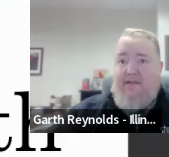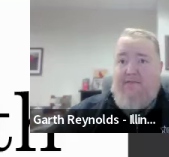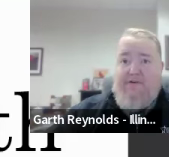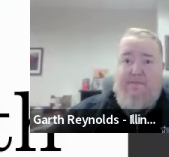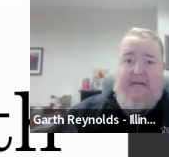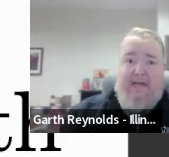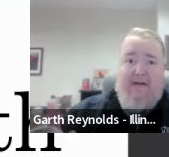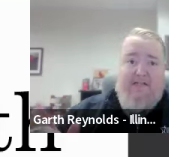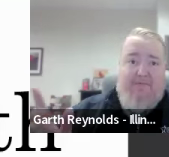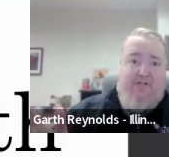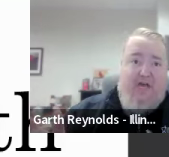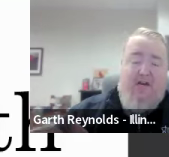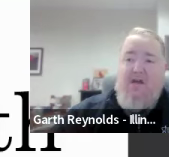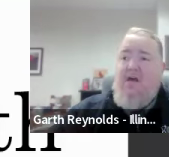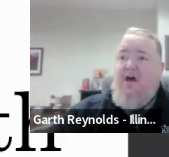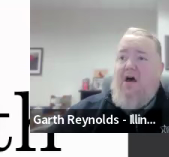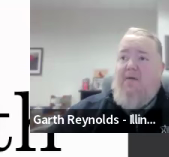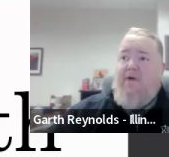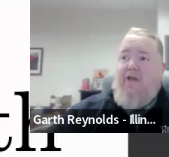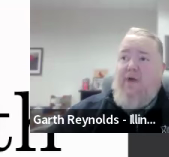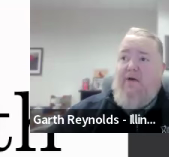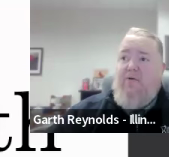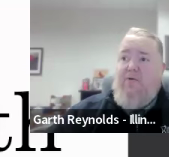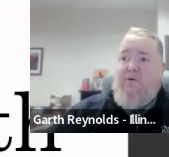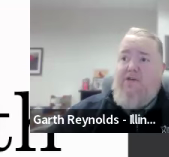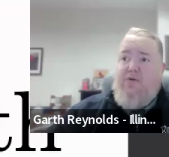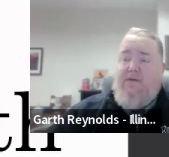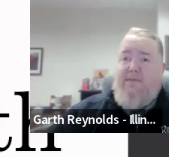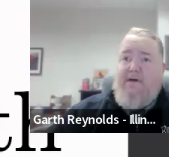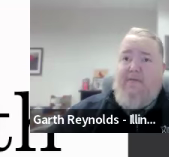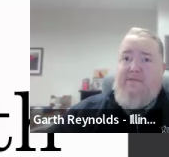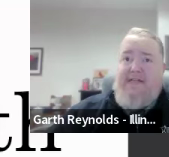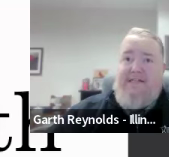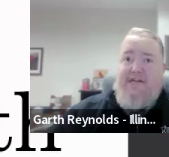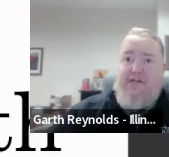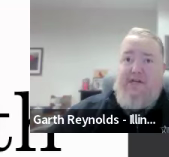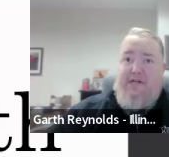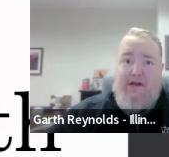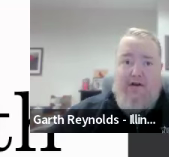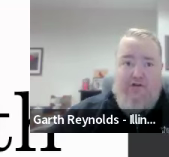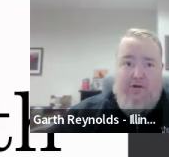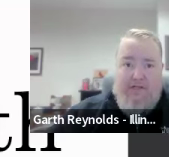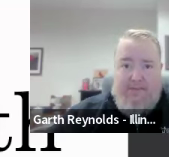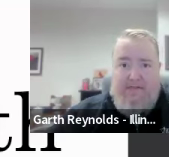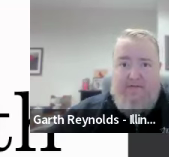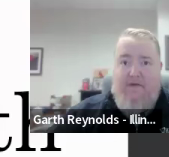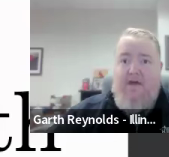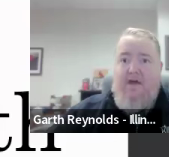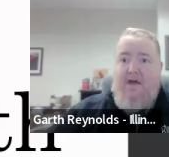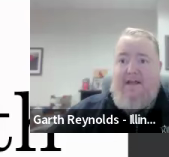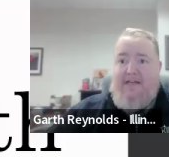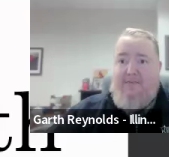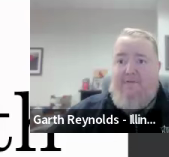haven't got their first meeting established yet. Colorado is the only state that's actually declared a drug